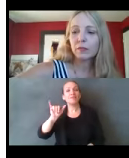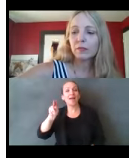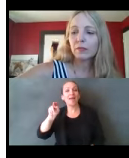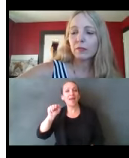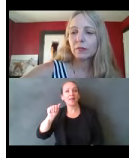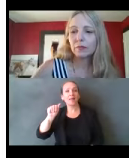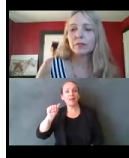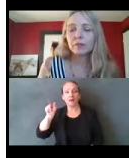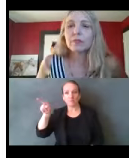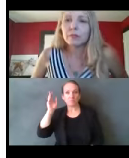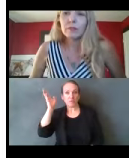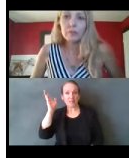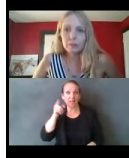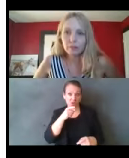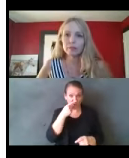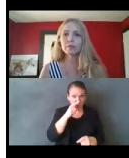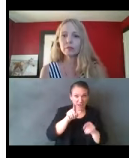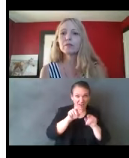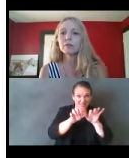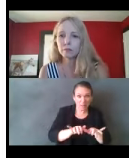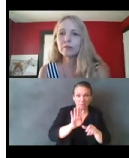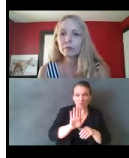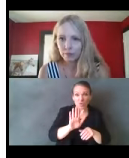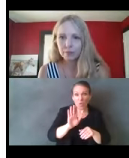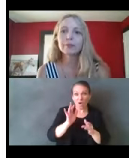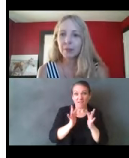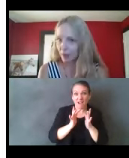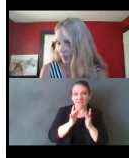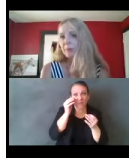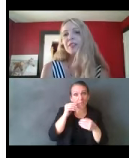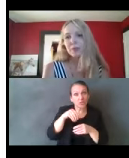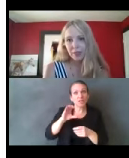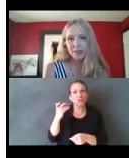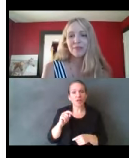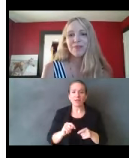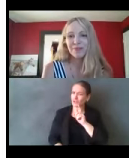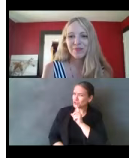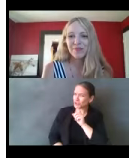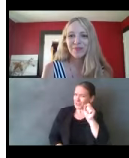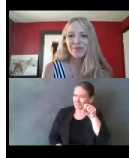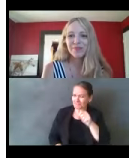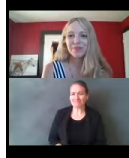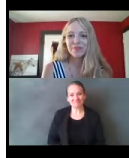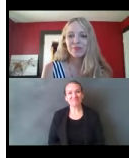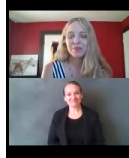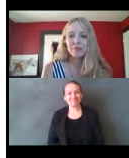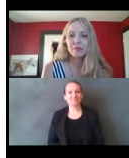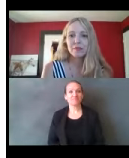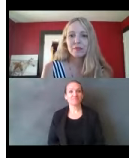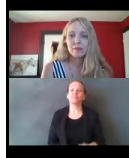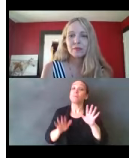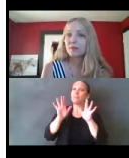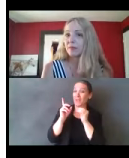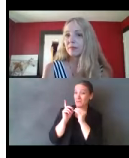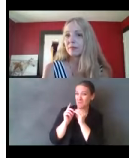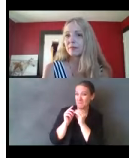might send out your contact info for folks. I'd be happy to, yes. Great, thank you. Oh, and I'm so